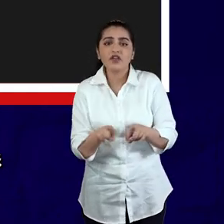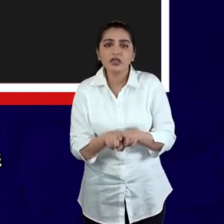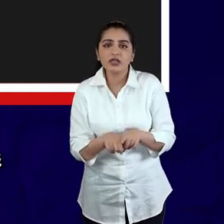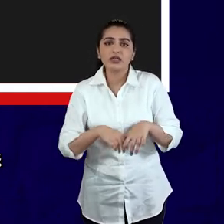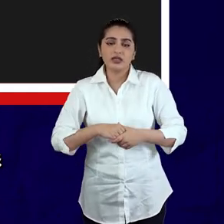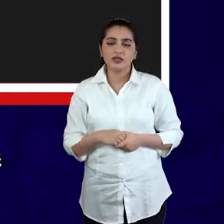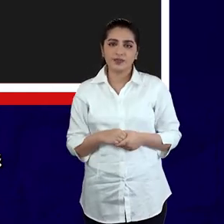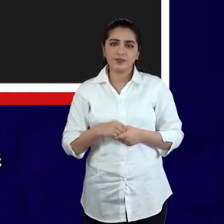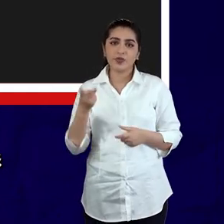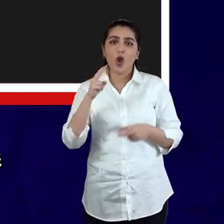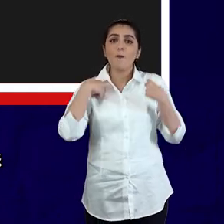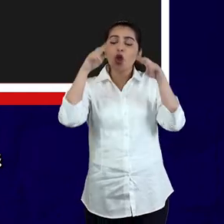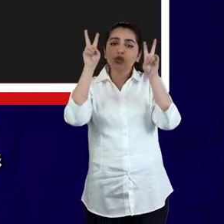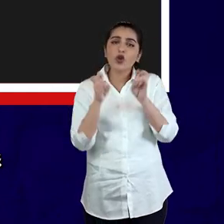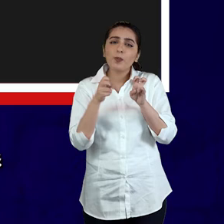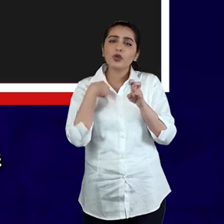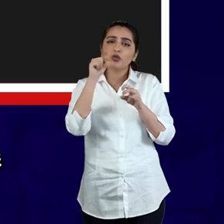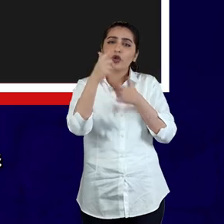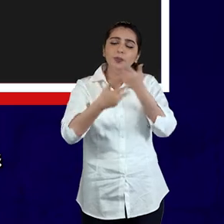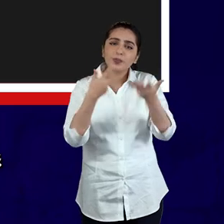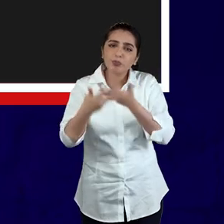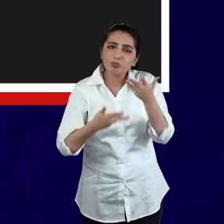guess still on the topic though of